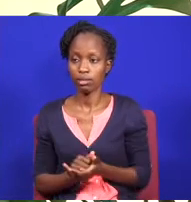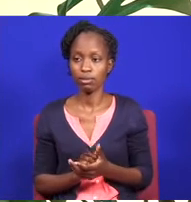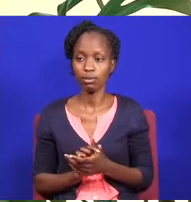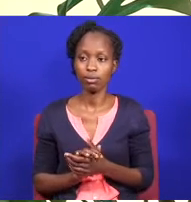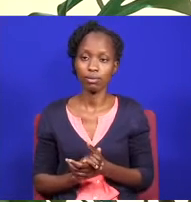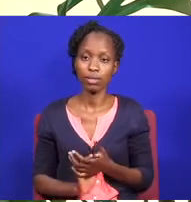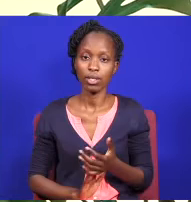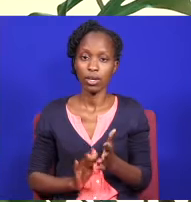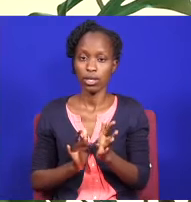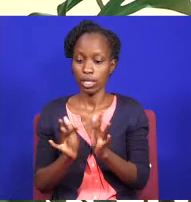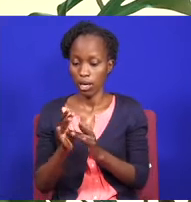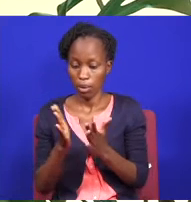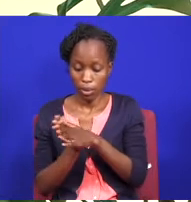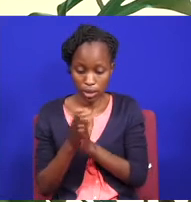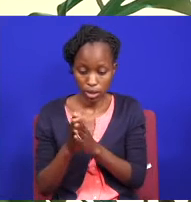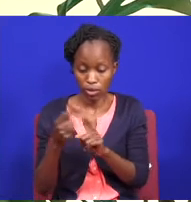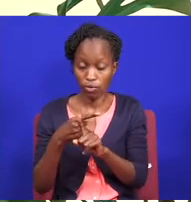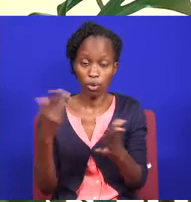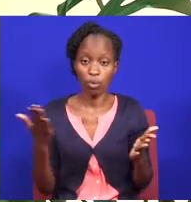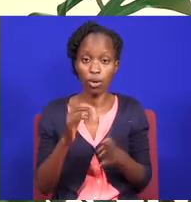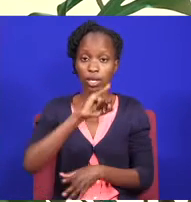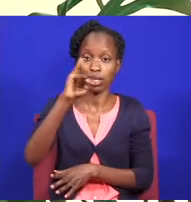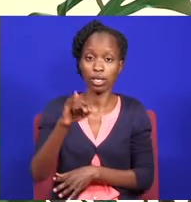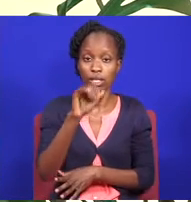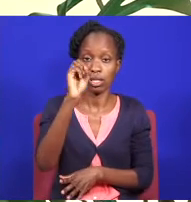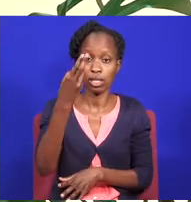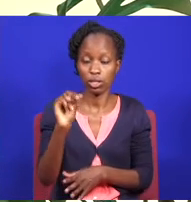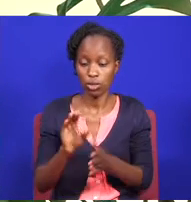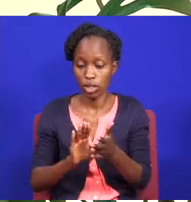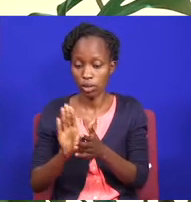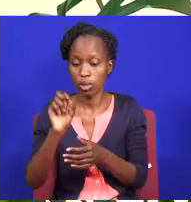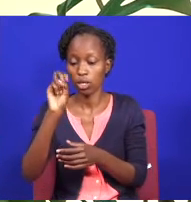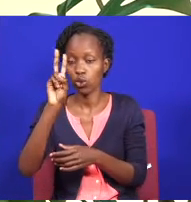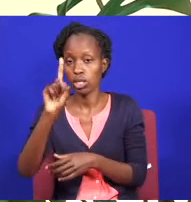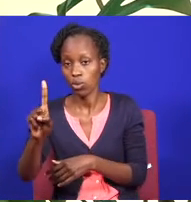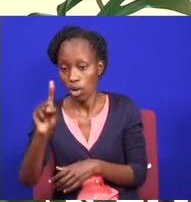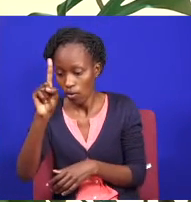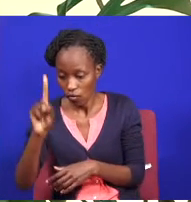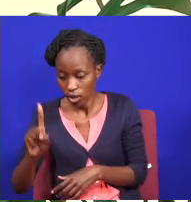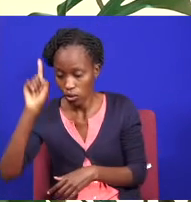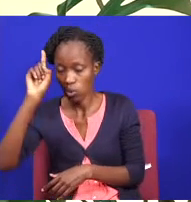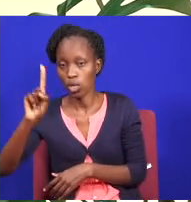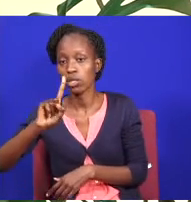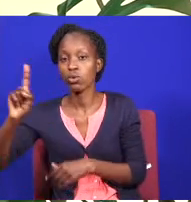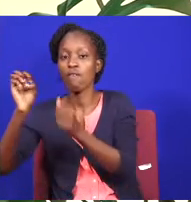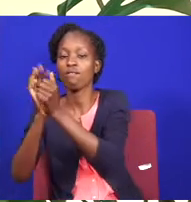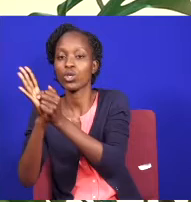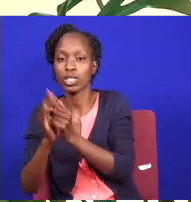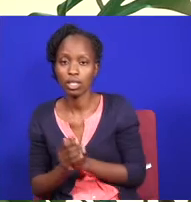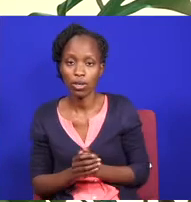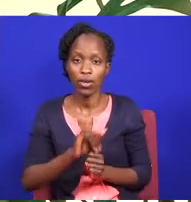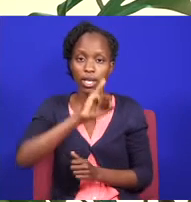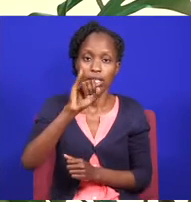our Bible story comes from the book of John, chapter 21, verse 1 to 14.